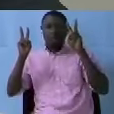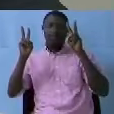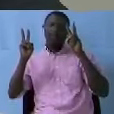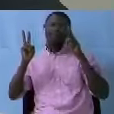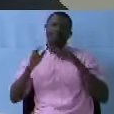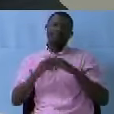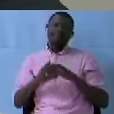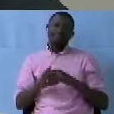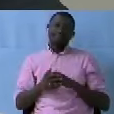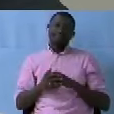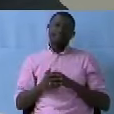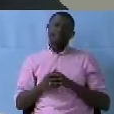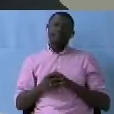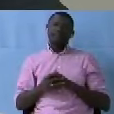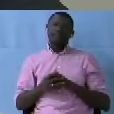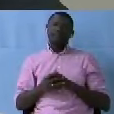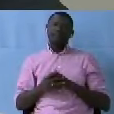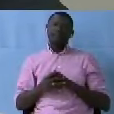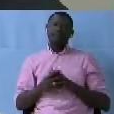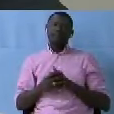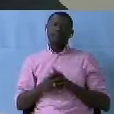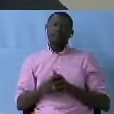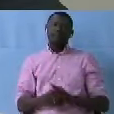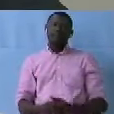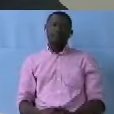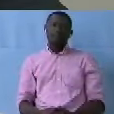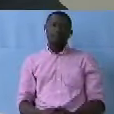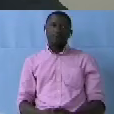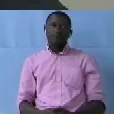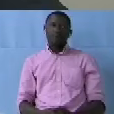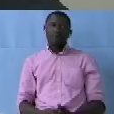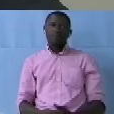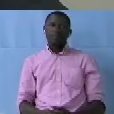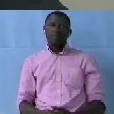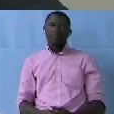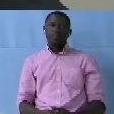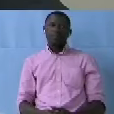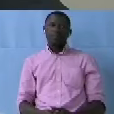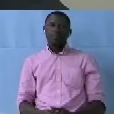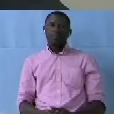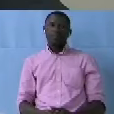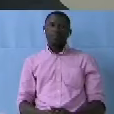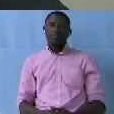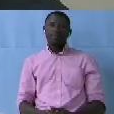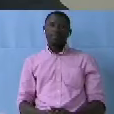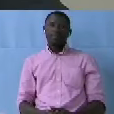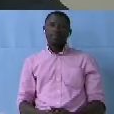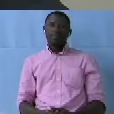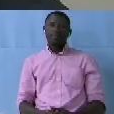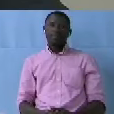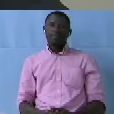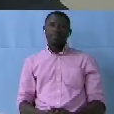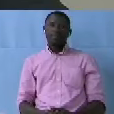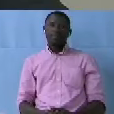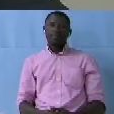bi nga xamantene mom lañu wax section Jame lolu section 39 lolu pour Jame la